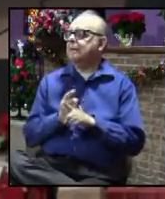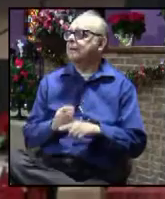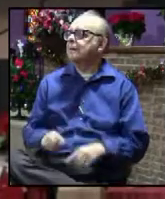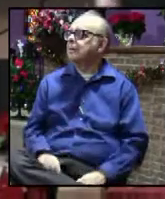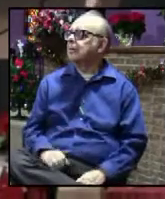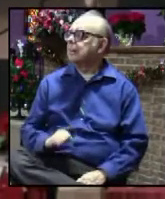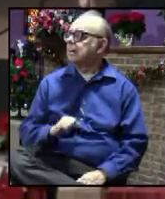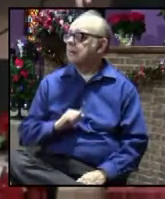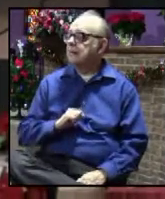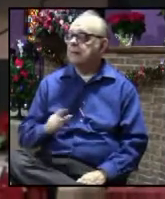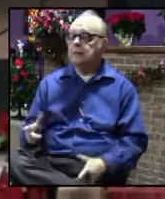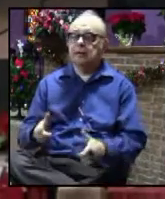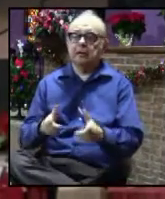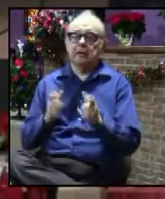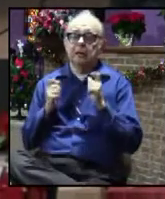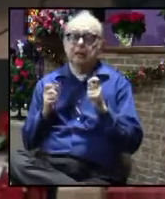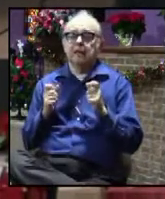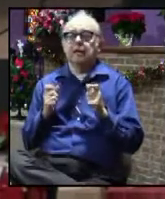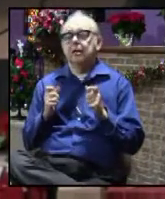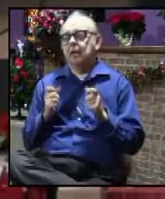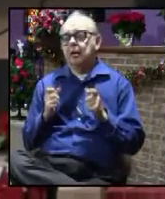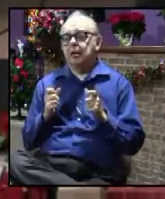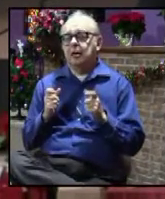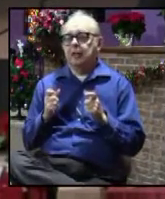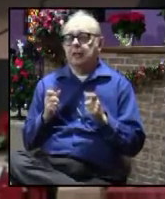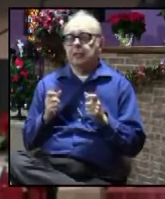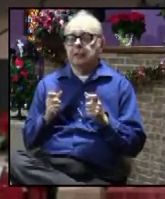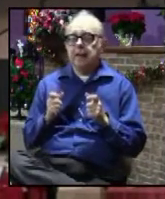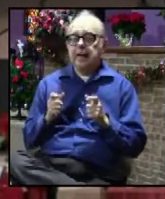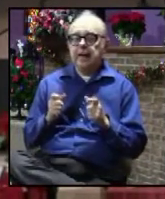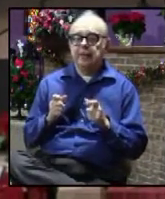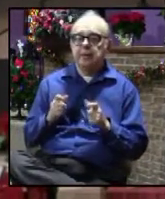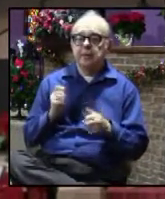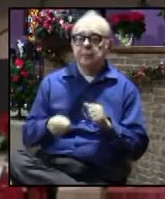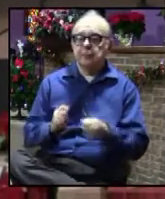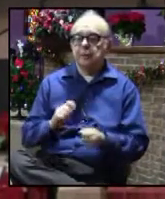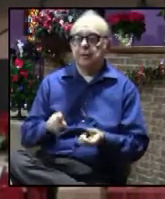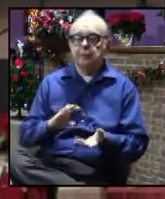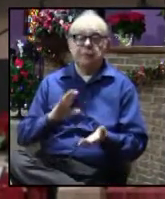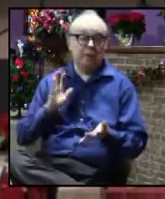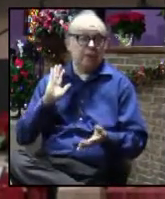But then all of a sudden, when Gage goes crazy,